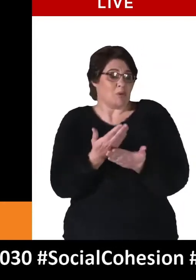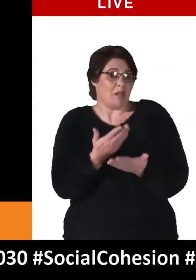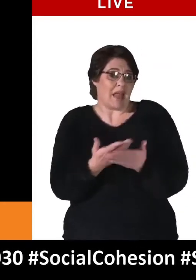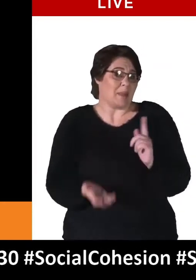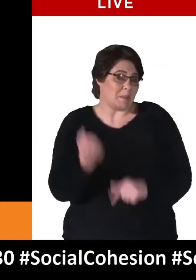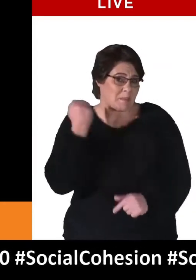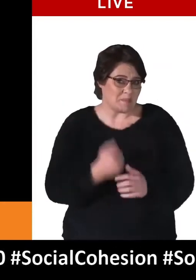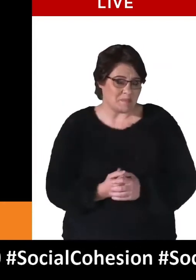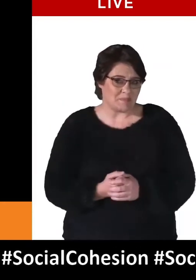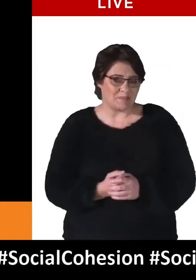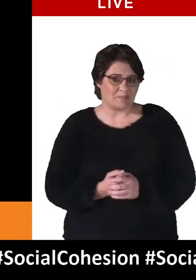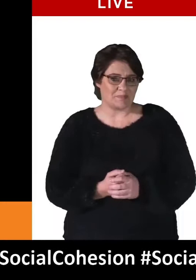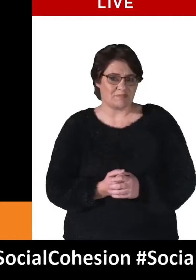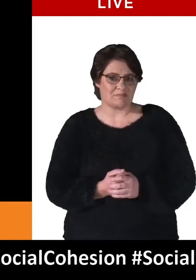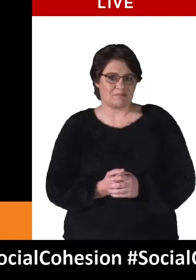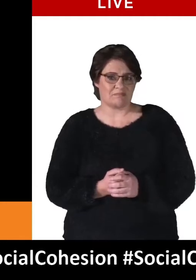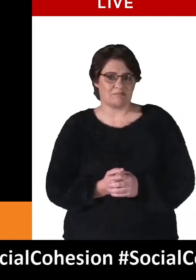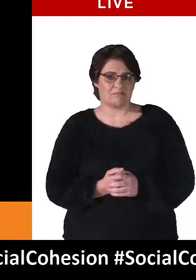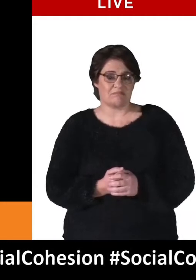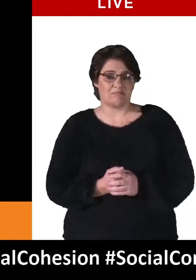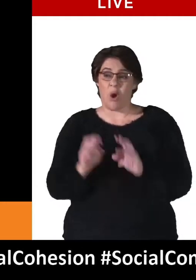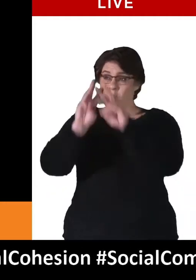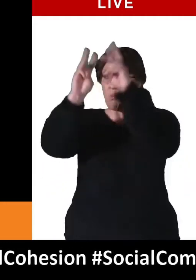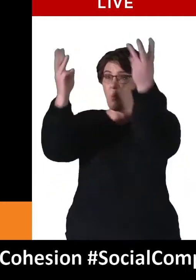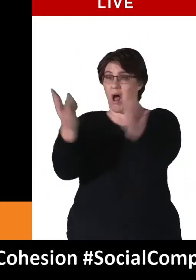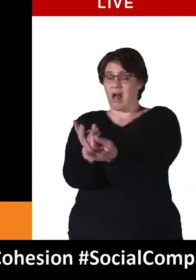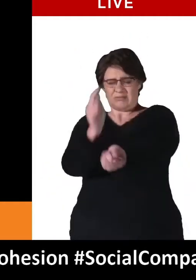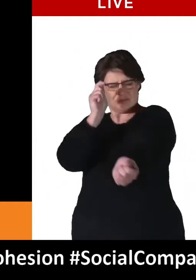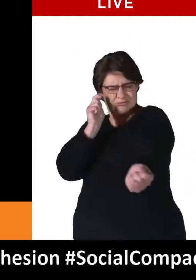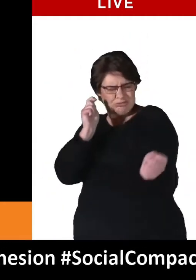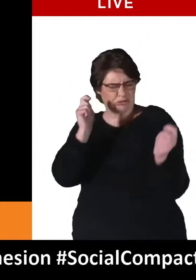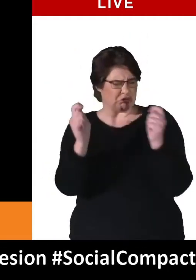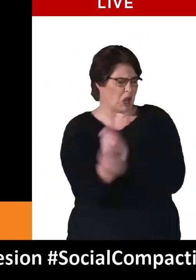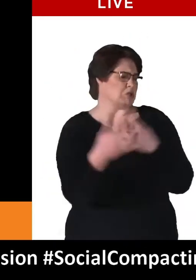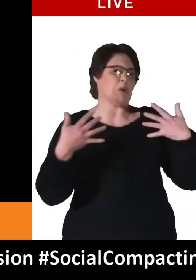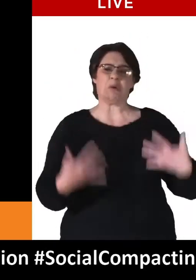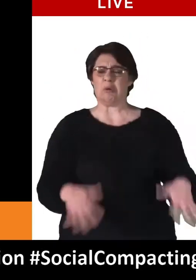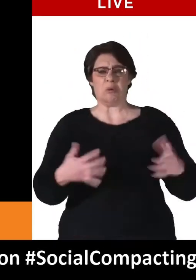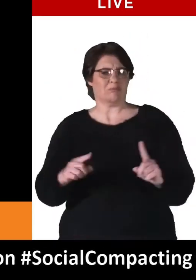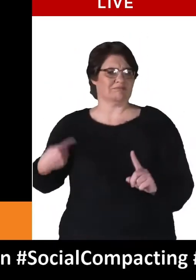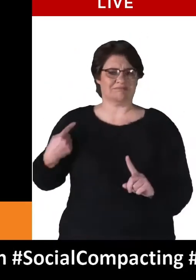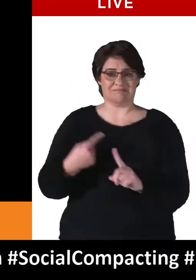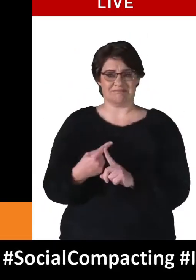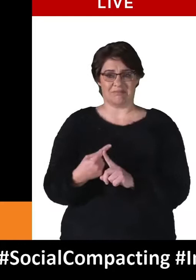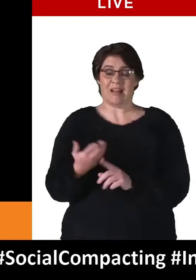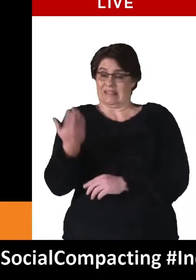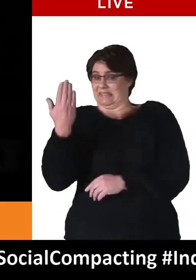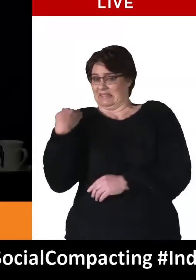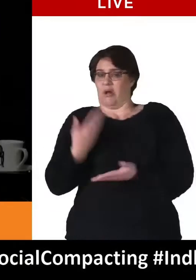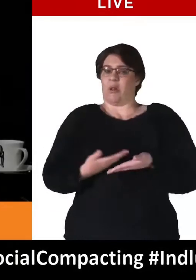The world has changed very significantly since we launched the Indlulamithi